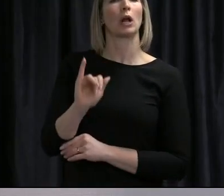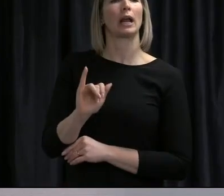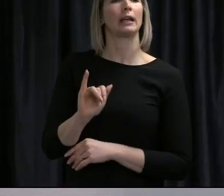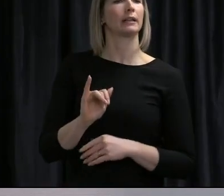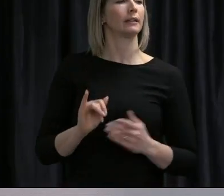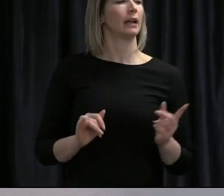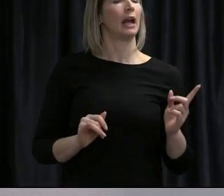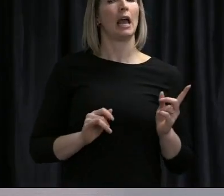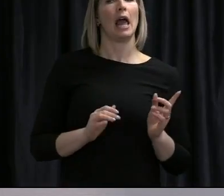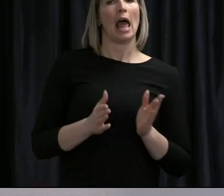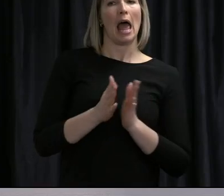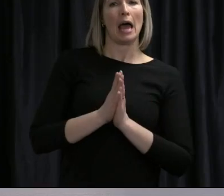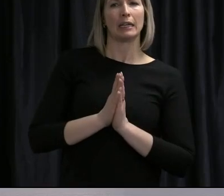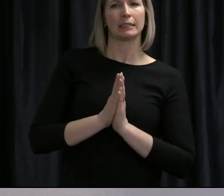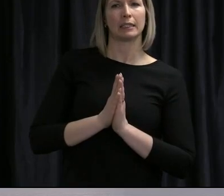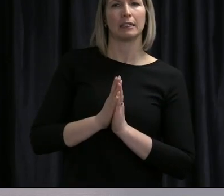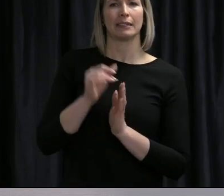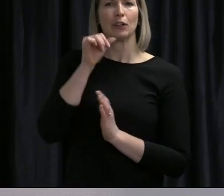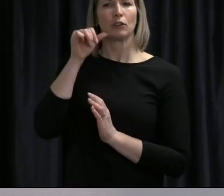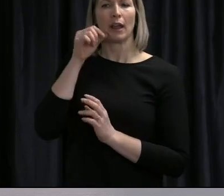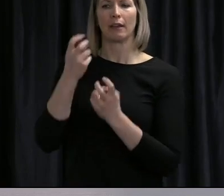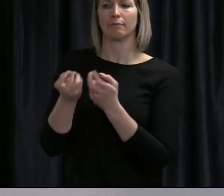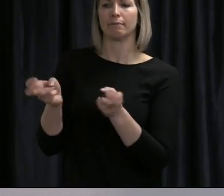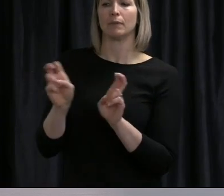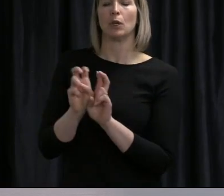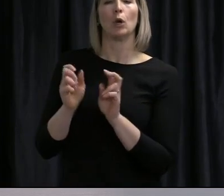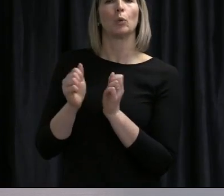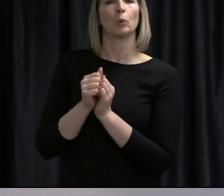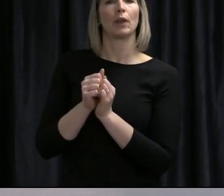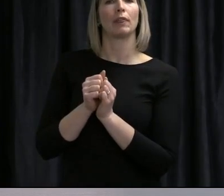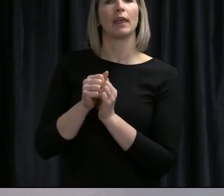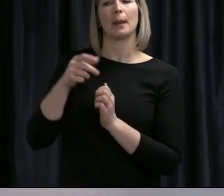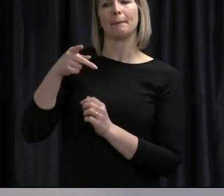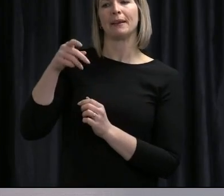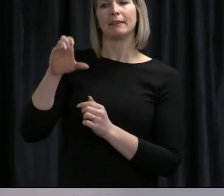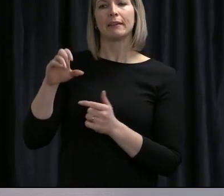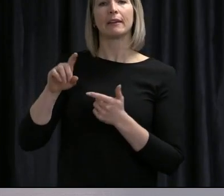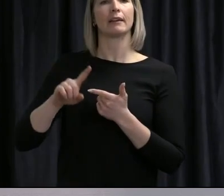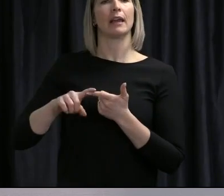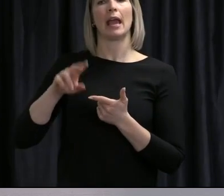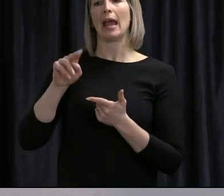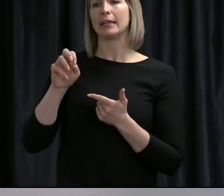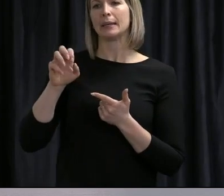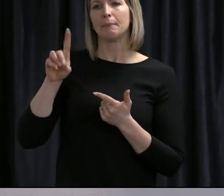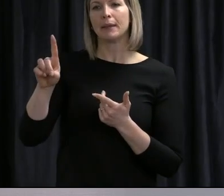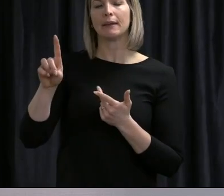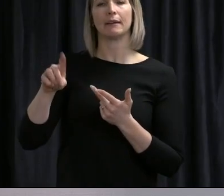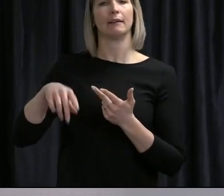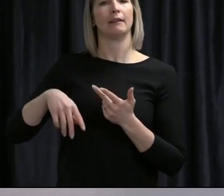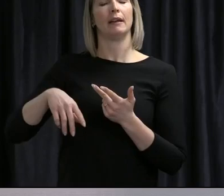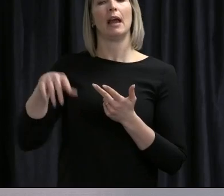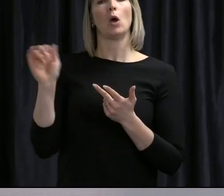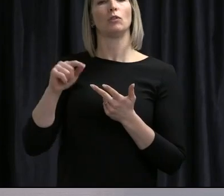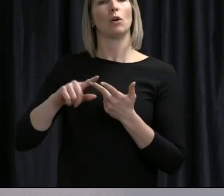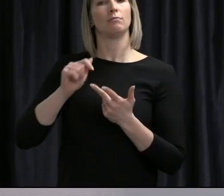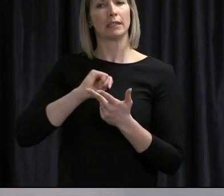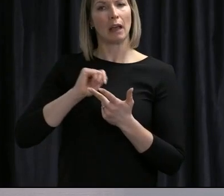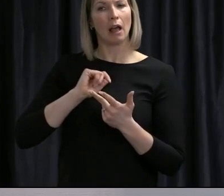both Mr. Crosby and Ms. Coffin about working, together on and sharing information. How decisions are